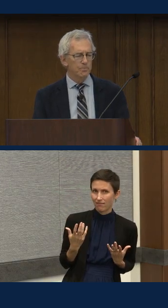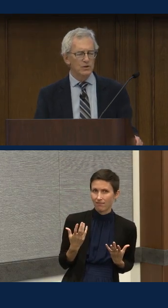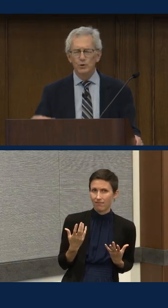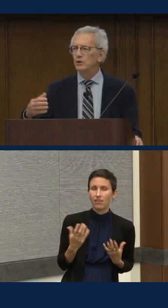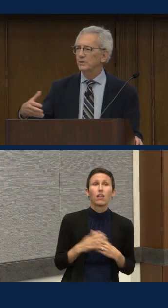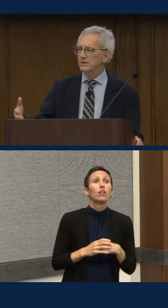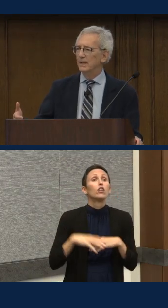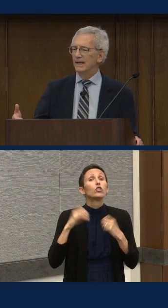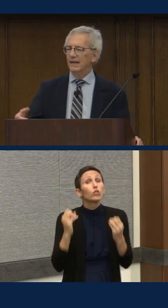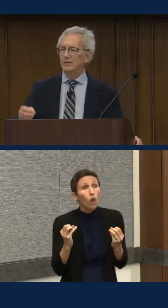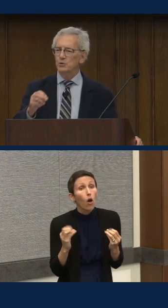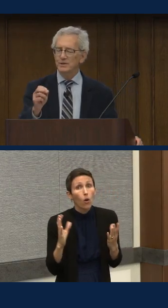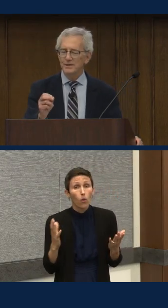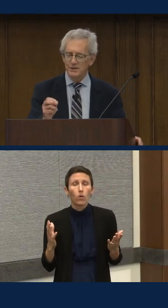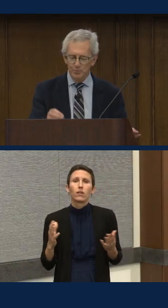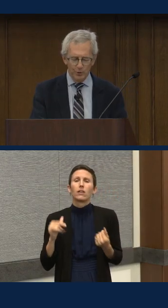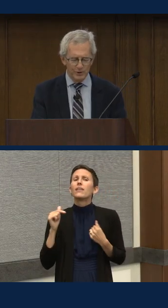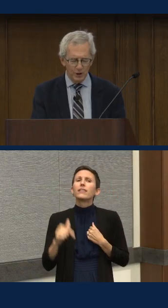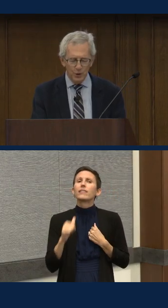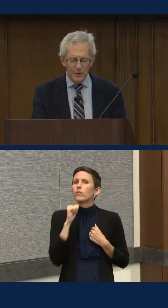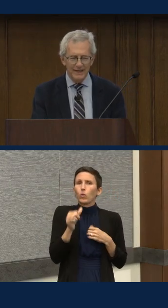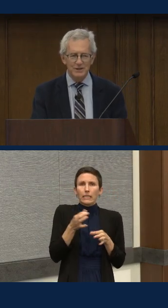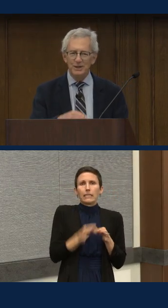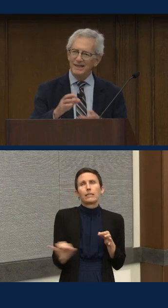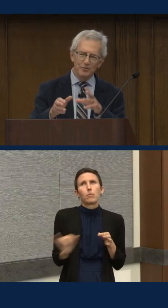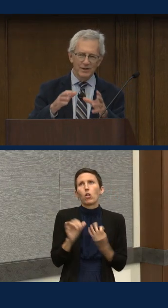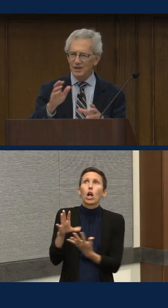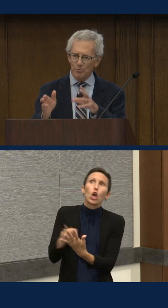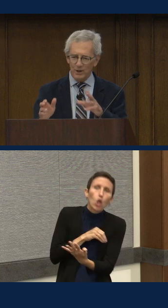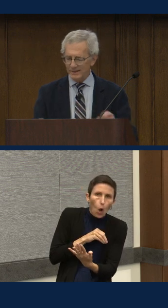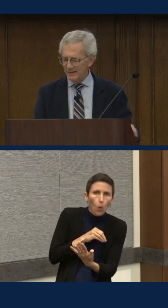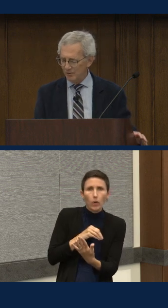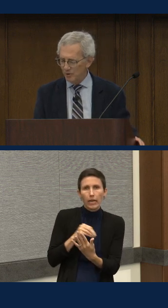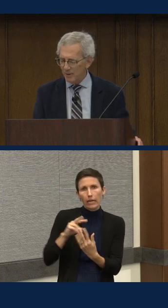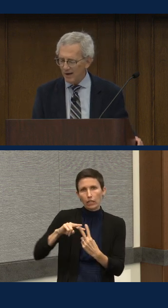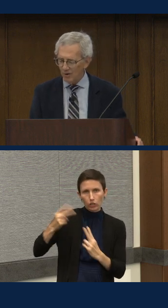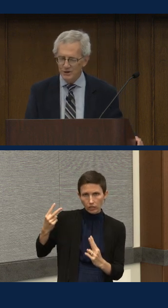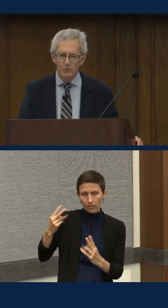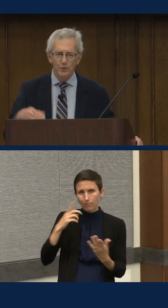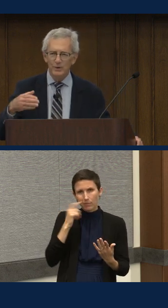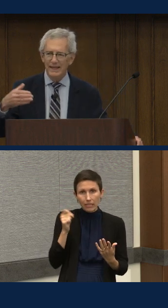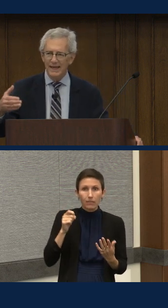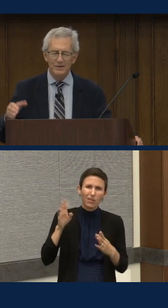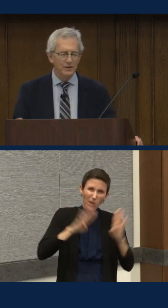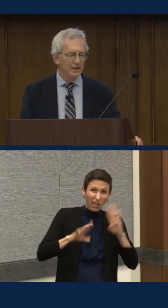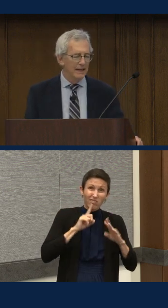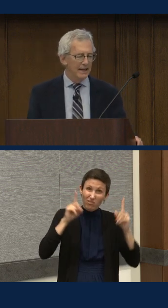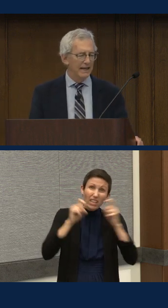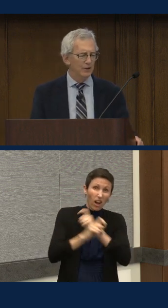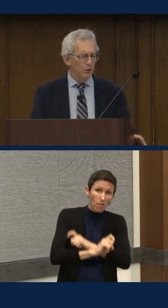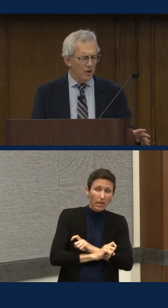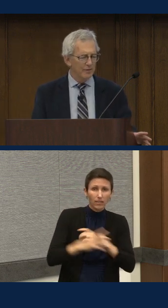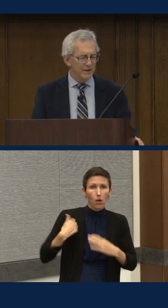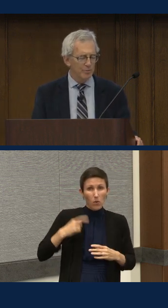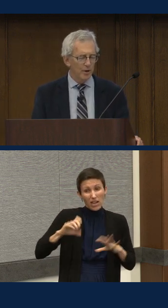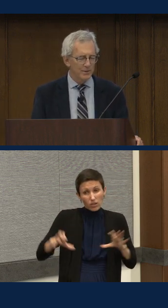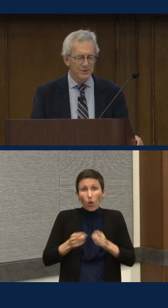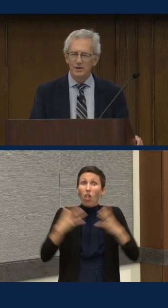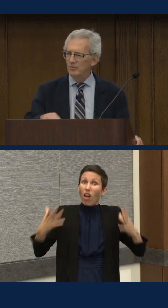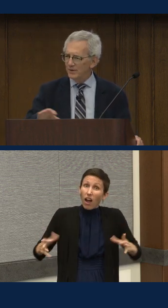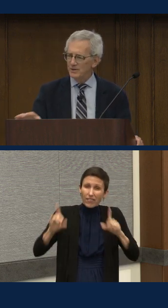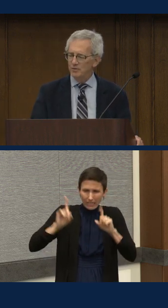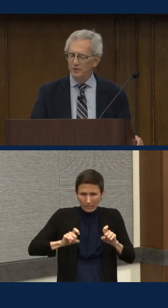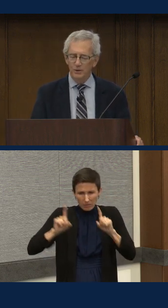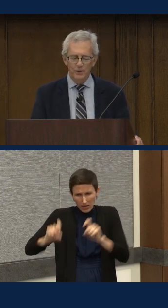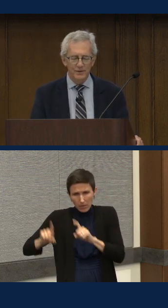And so it took us, this wasn't as simple as cloning a gene given the complexity of the biology. We really had to do a lot of experiments